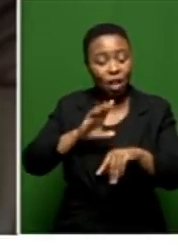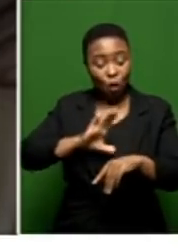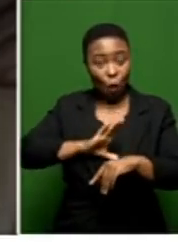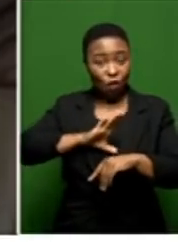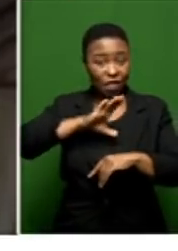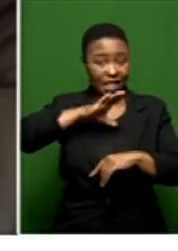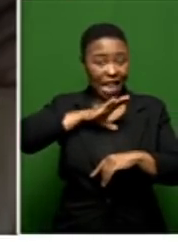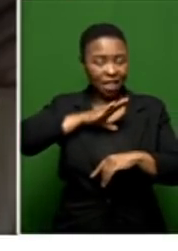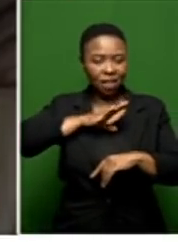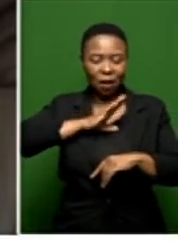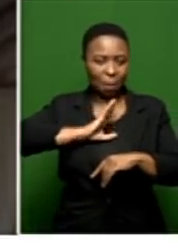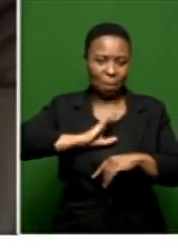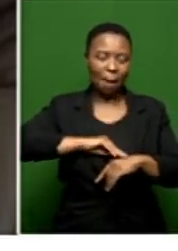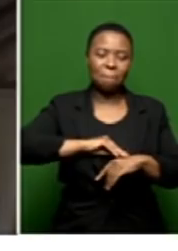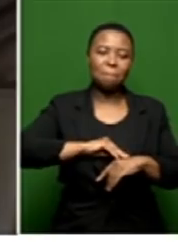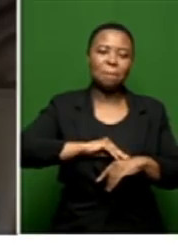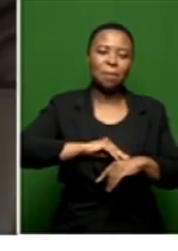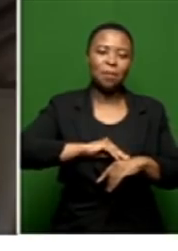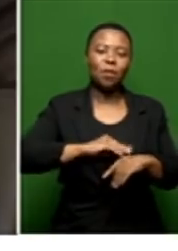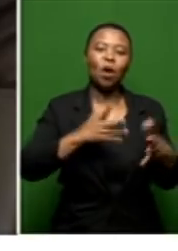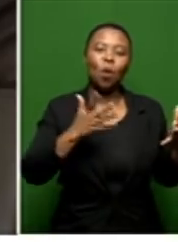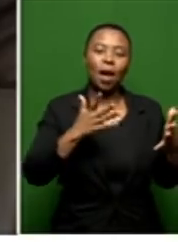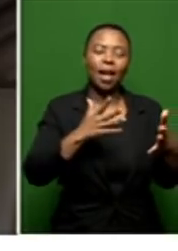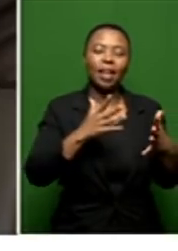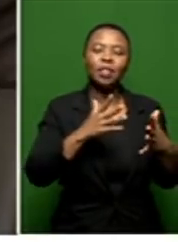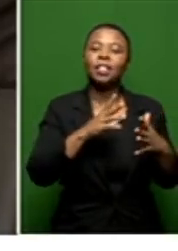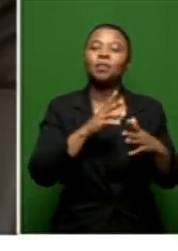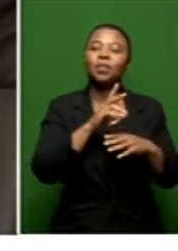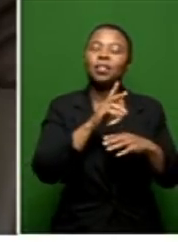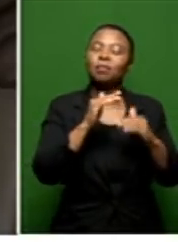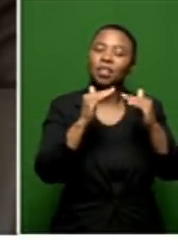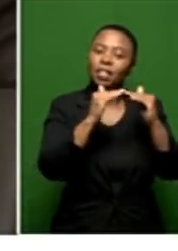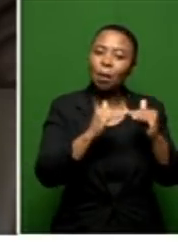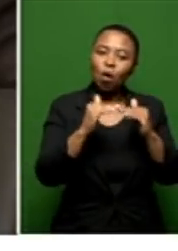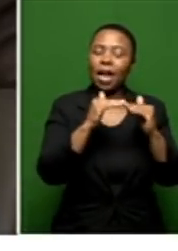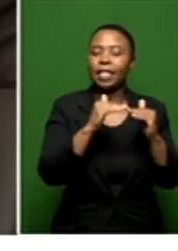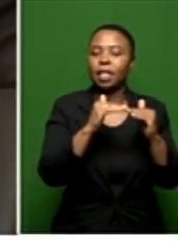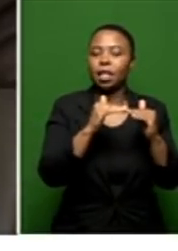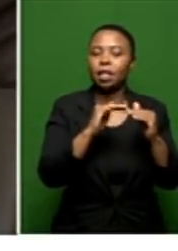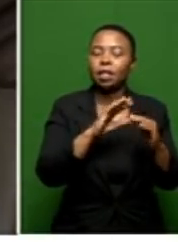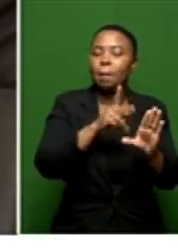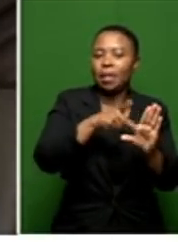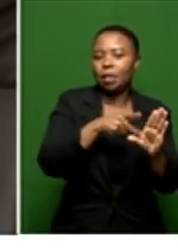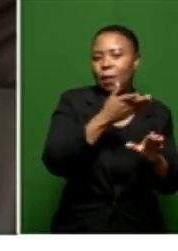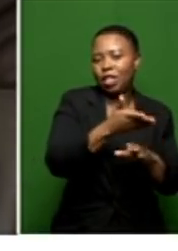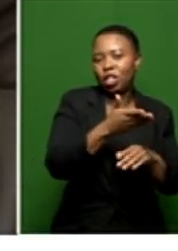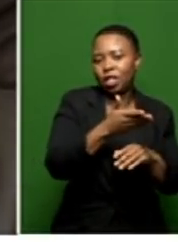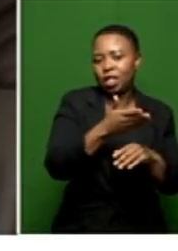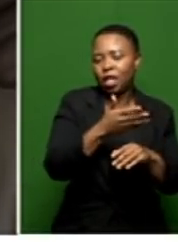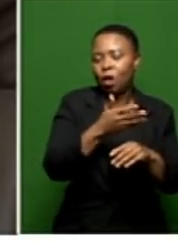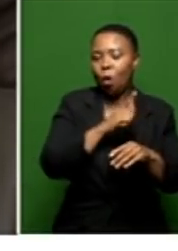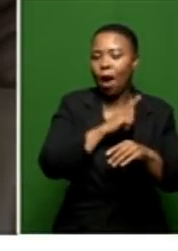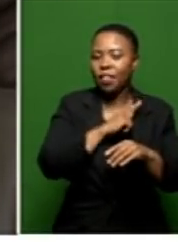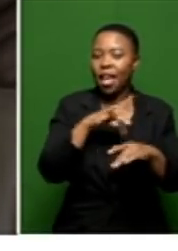the capacity of the democratic process as a whole to deliver change in their lived reality.